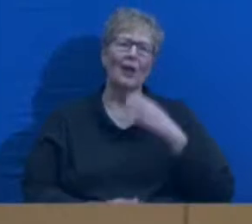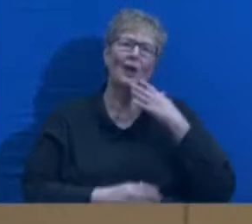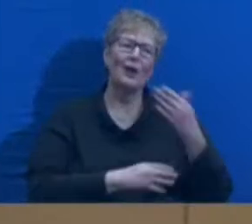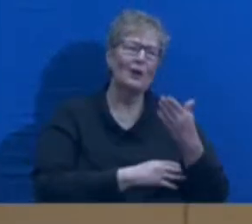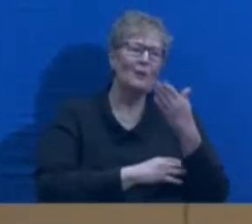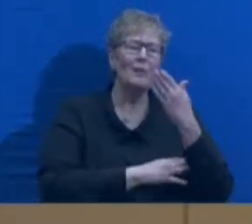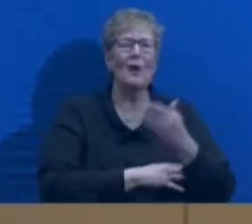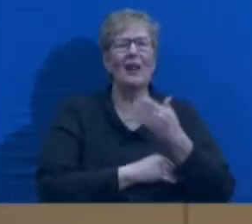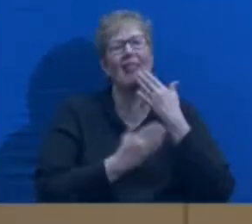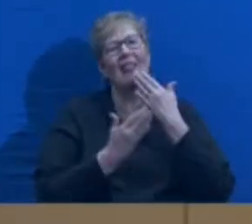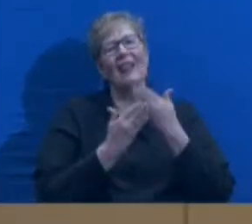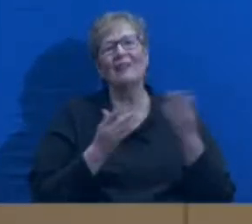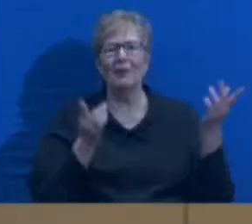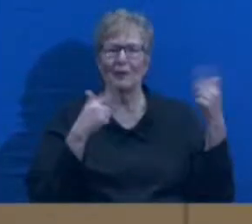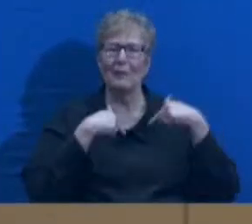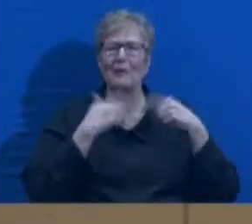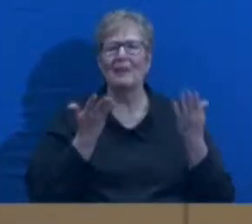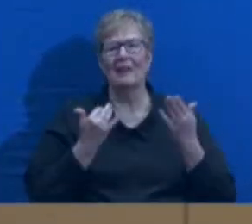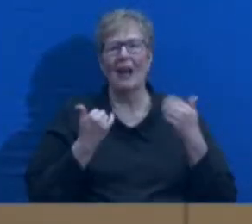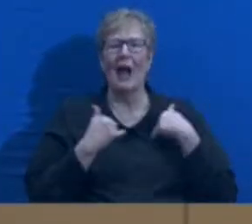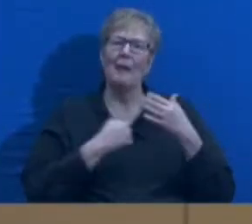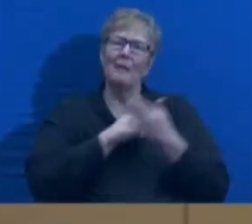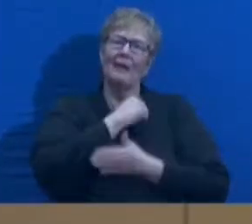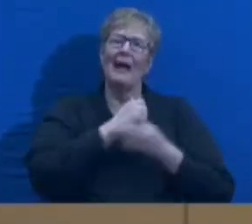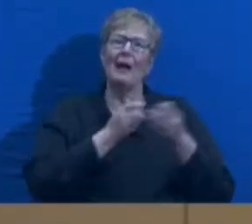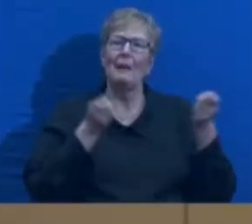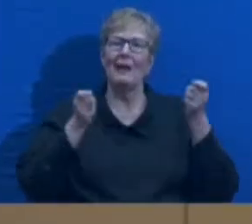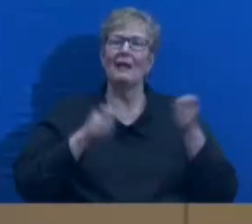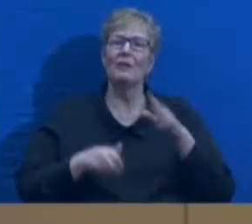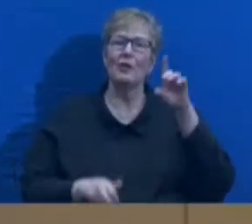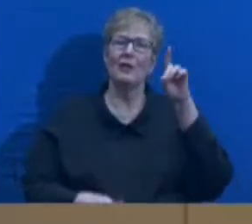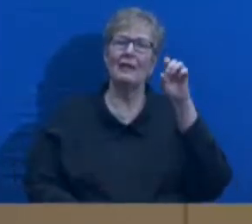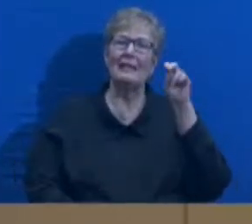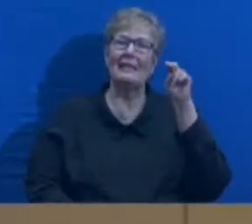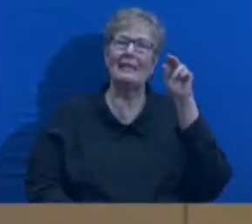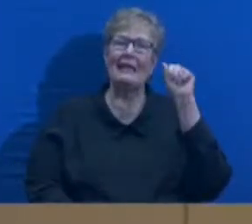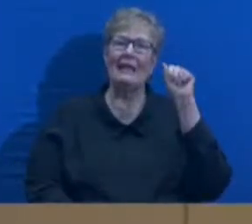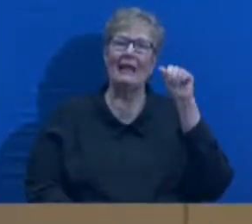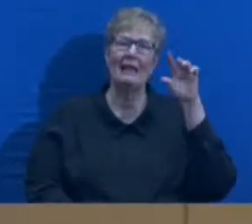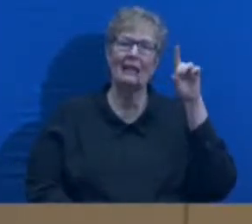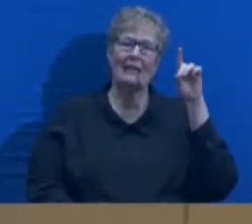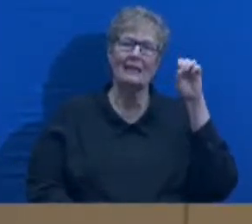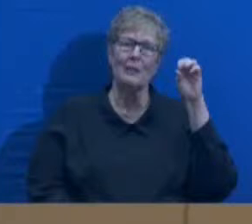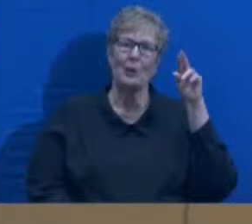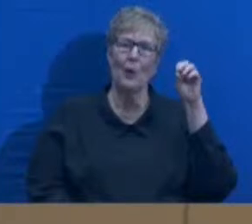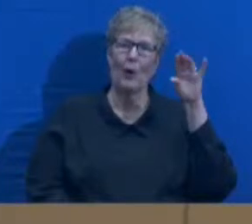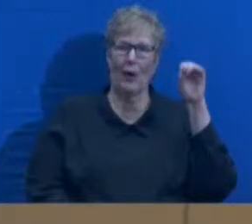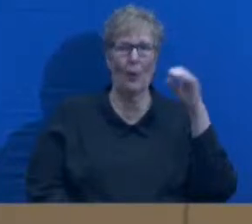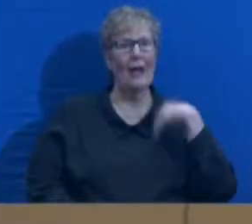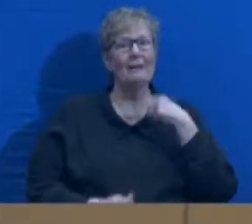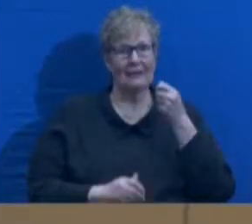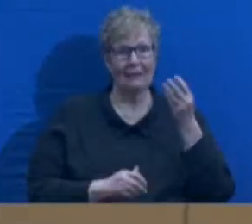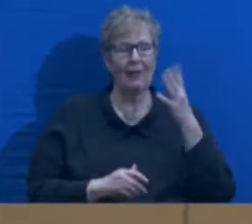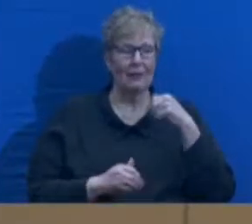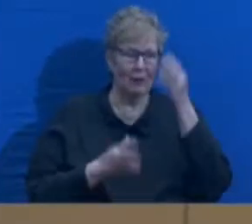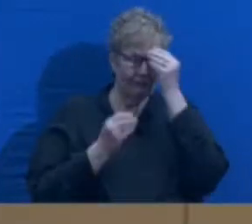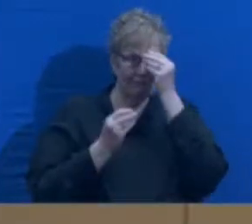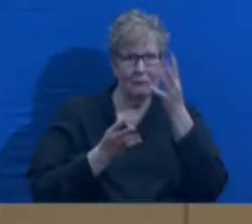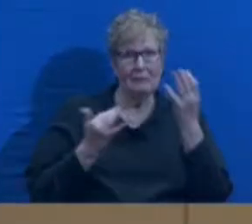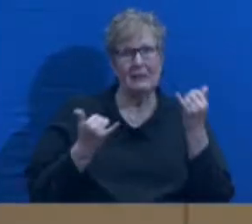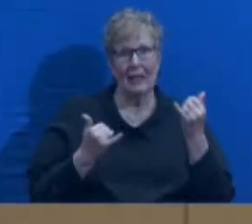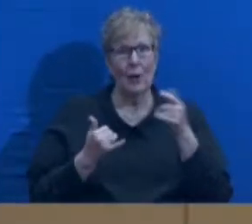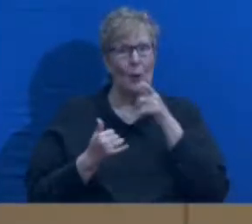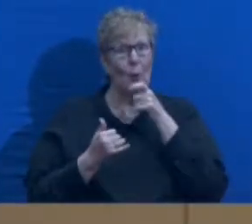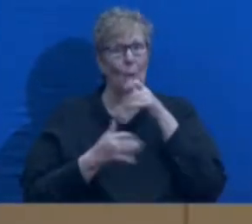Good morning, everyone. Thanks for joining us today. I am County Manager Dina DiOrio. We have several items to update you on this morning. Joining me